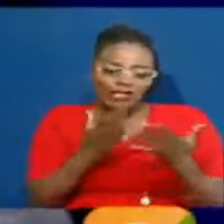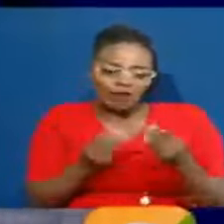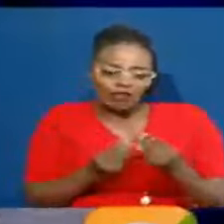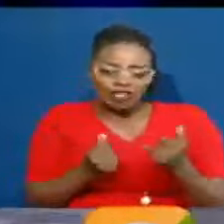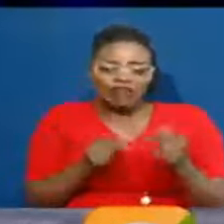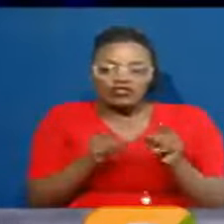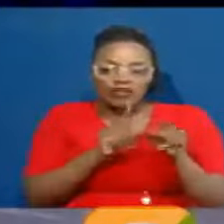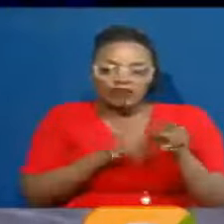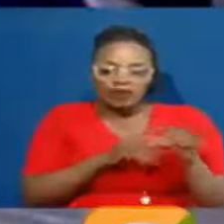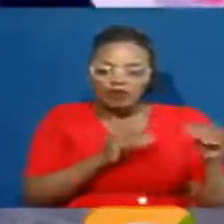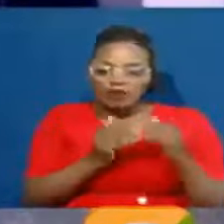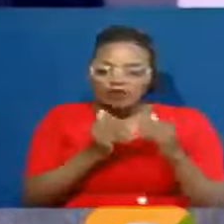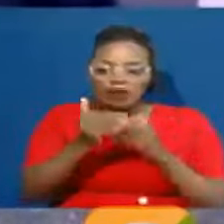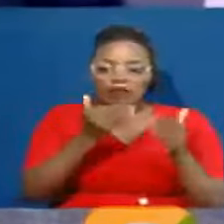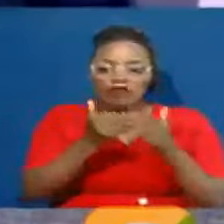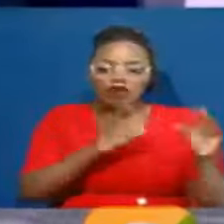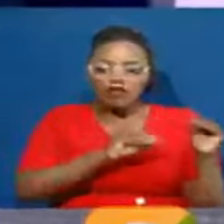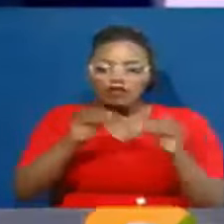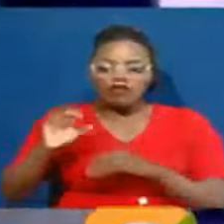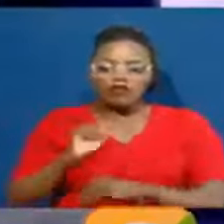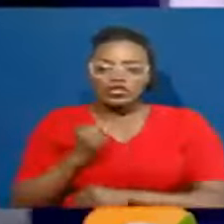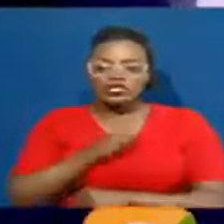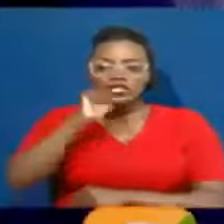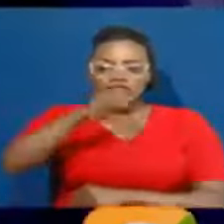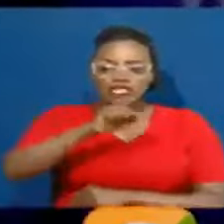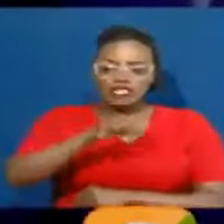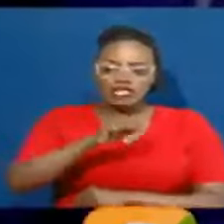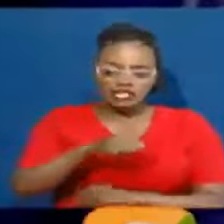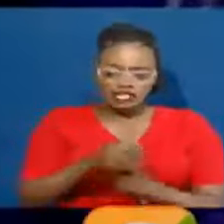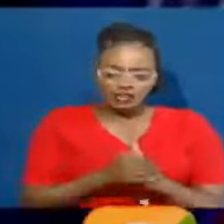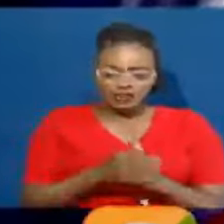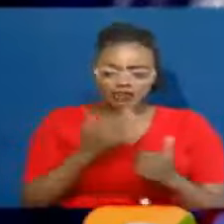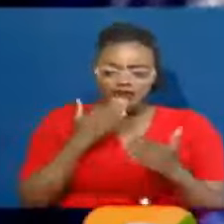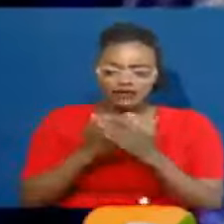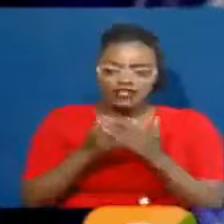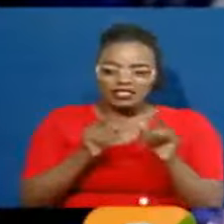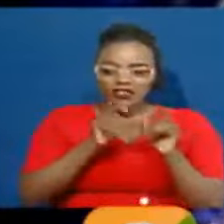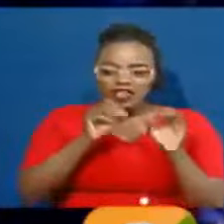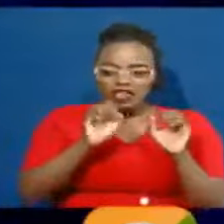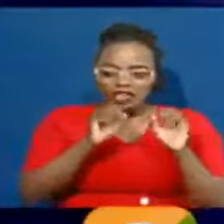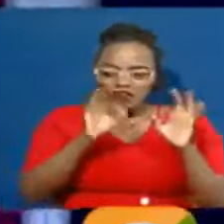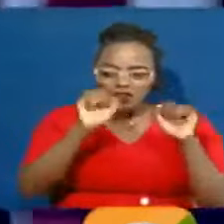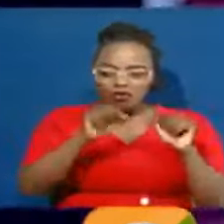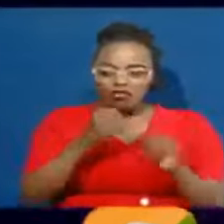as we move on, even before we get to the Senate. Yeah. Thank you. Let's see if we can get